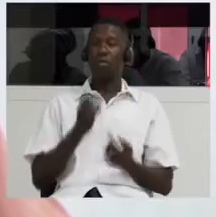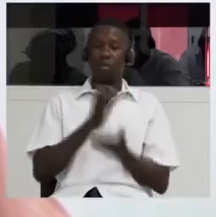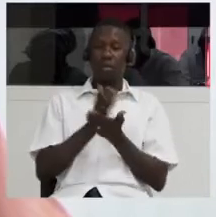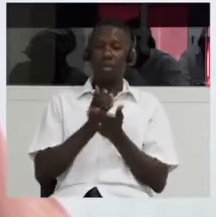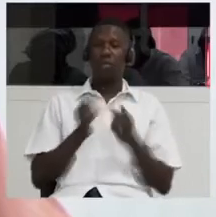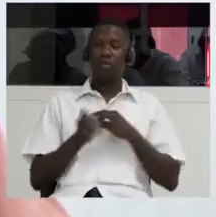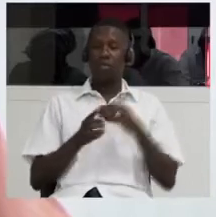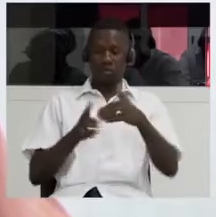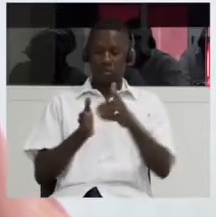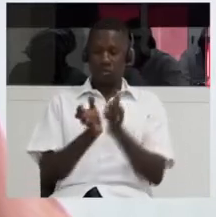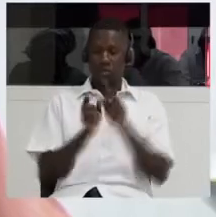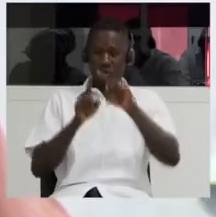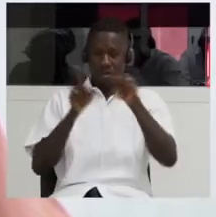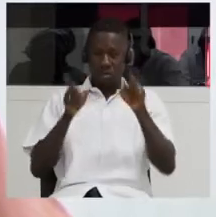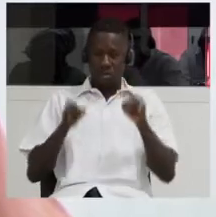How heavy is this drum?